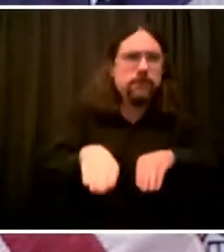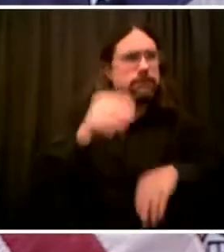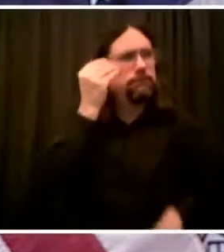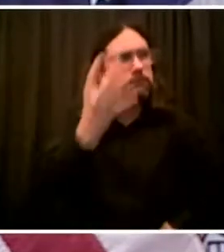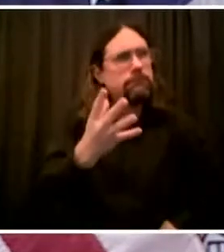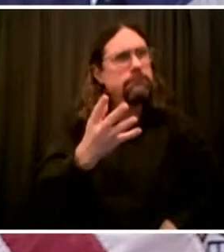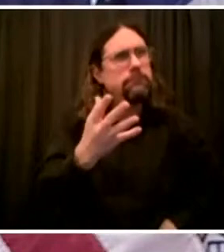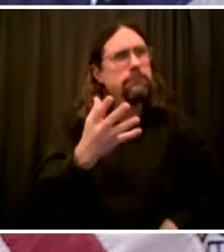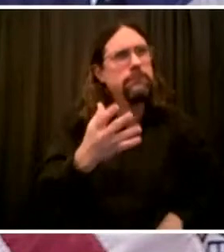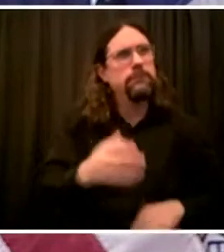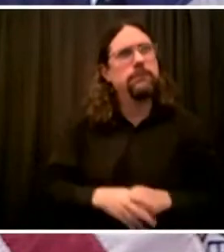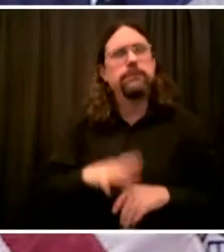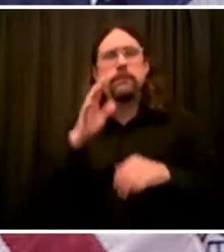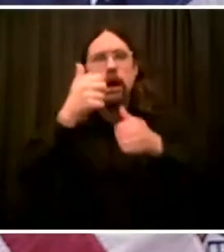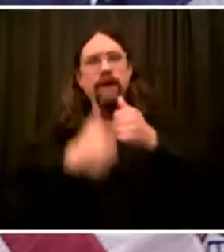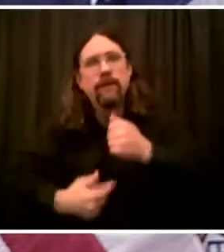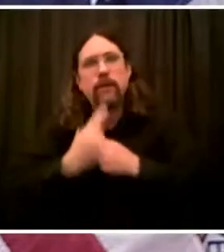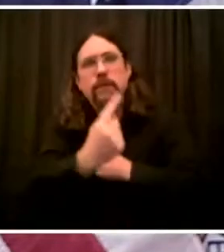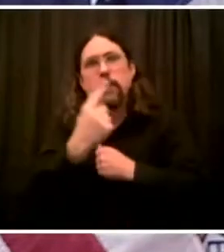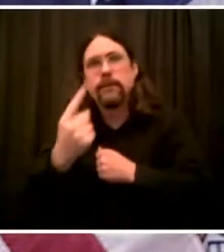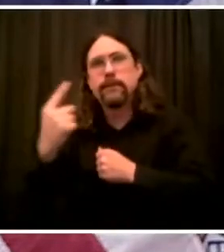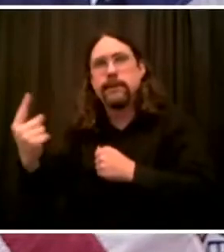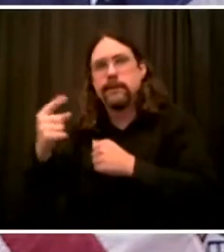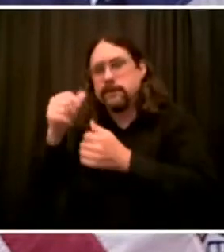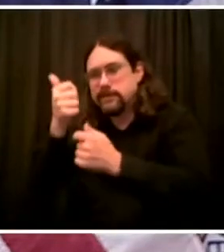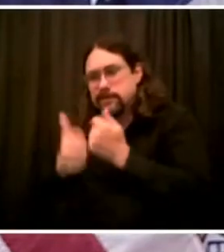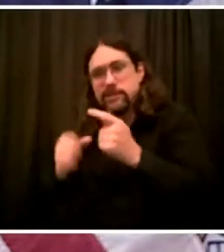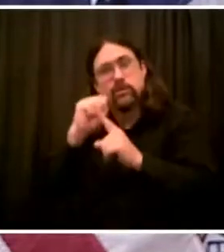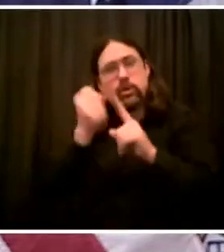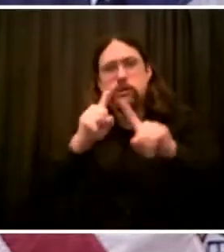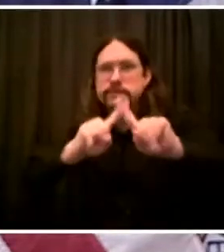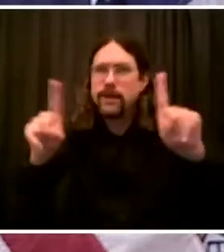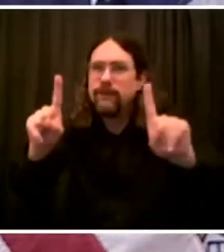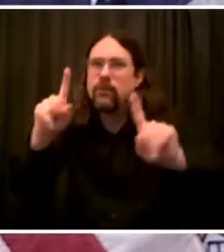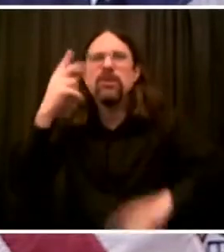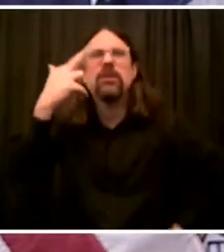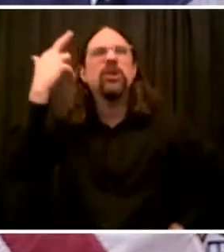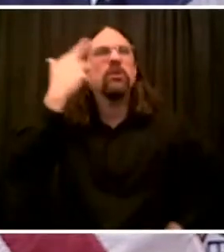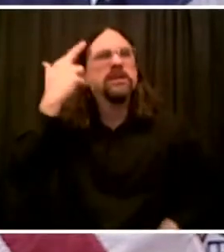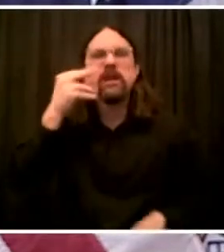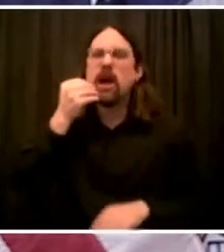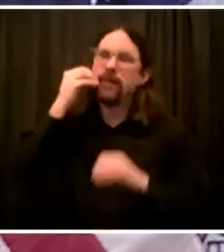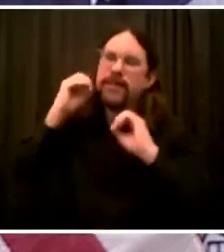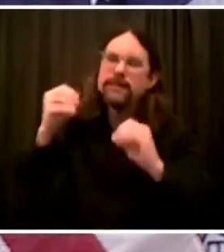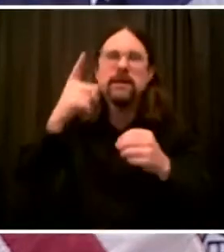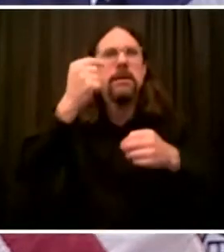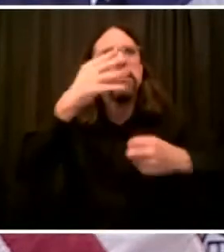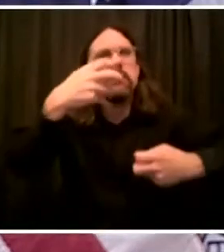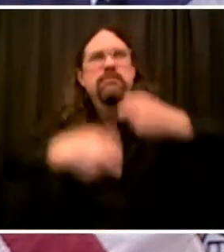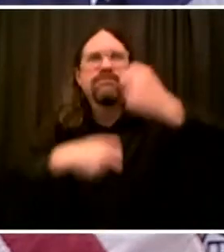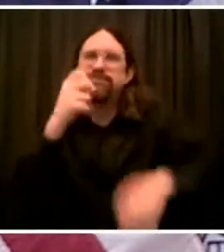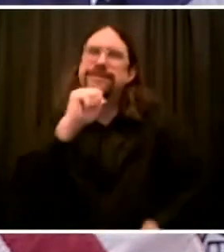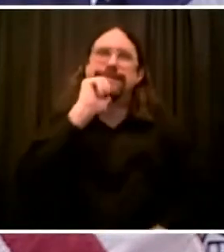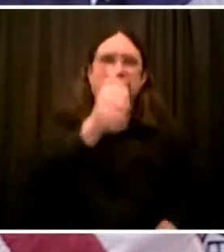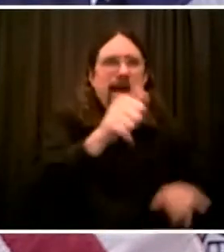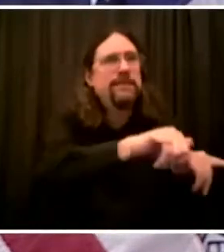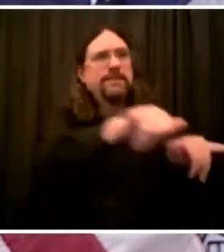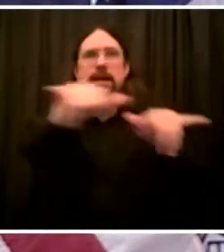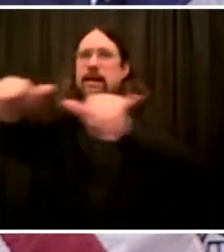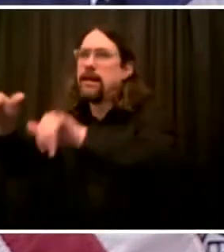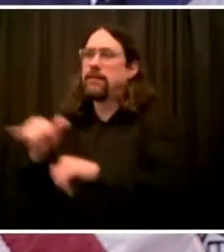there's anything that's inaccurate about the numbers, we got to fix it and explain it. But what I'm seeing suggests